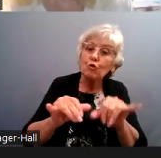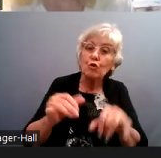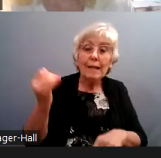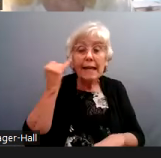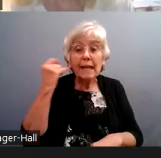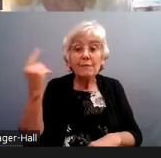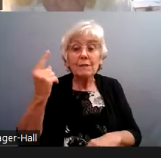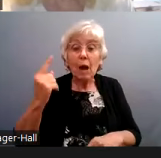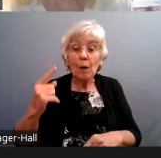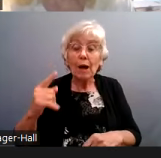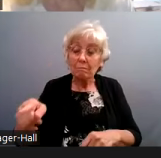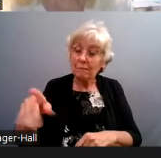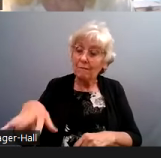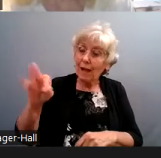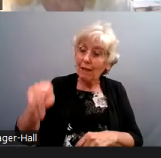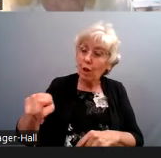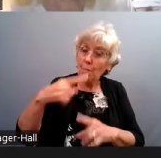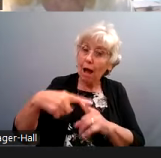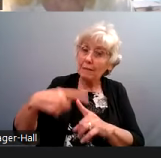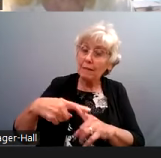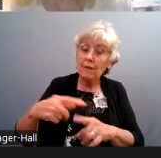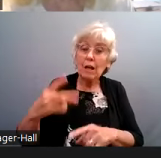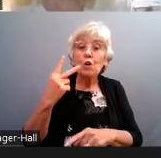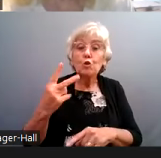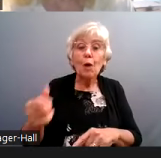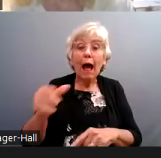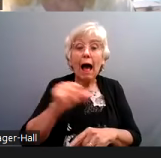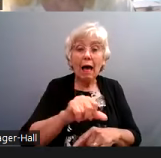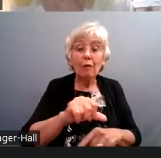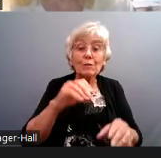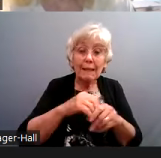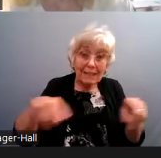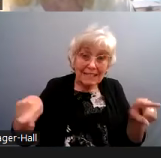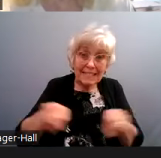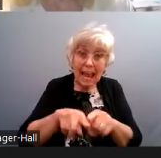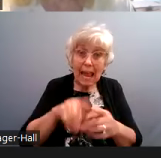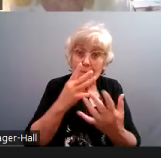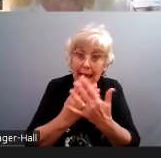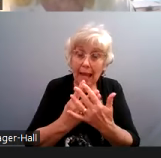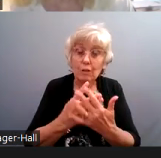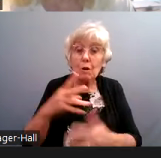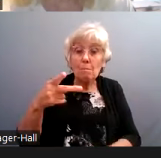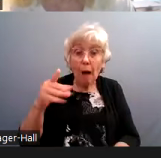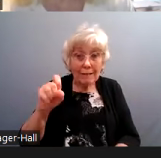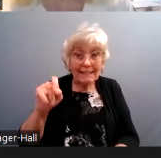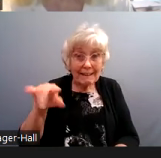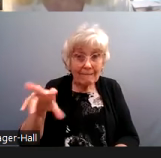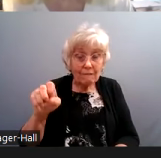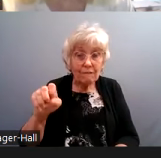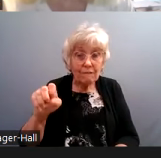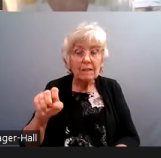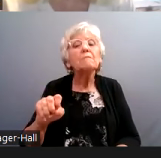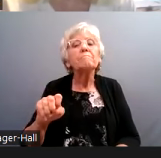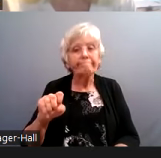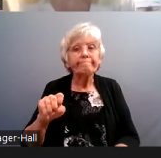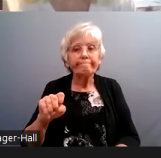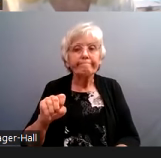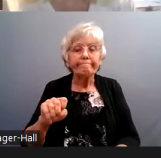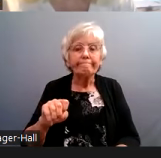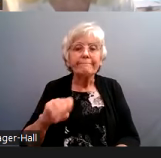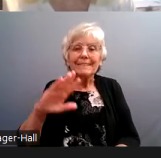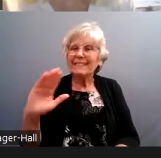back positive, but then the 2 others in that same cage are also positive. So that makes me think that it's less likely that it's going to